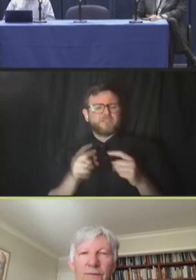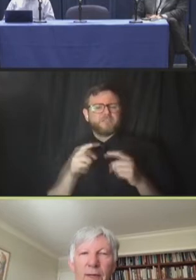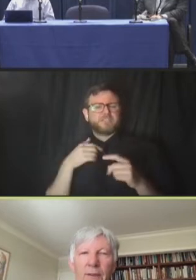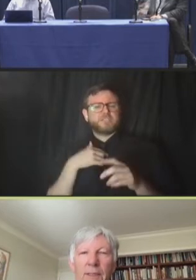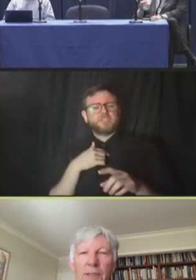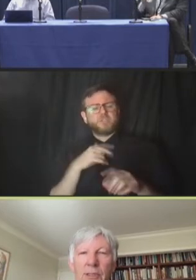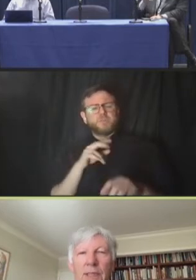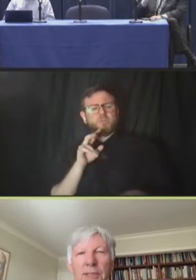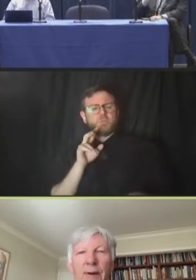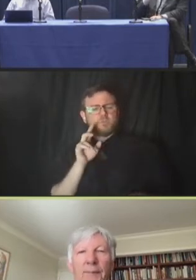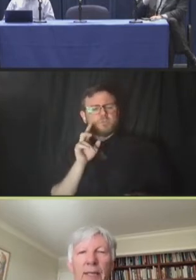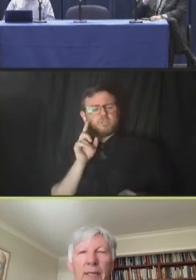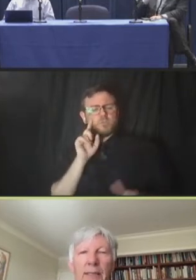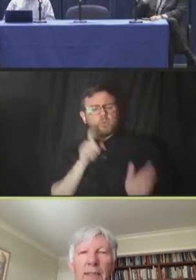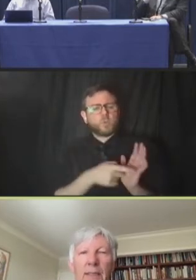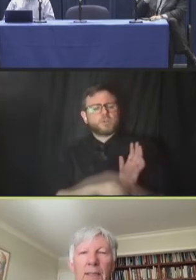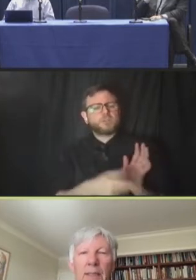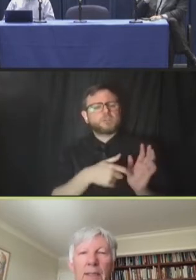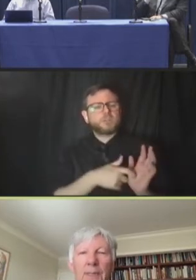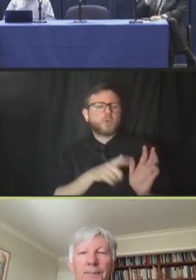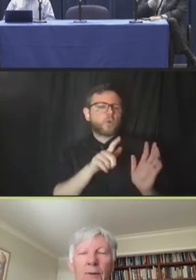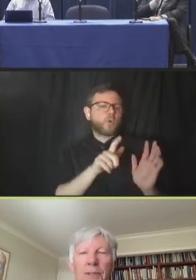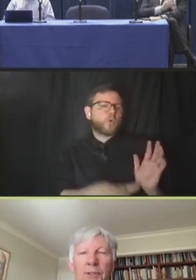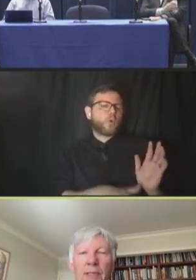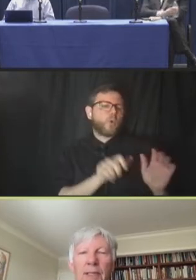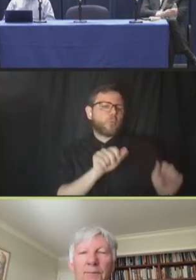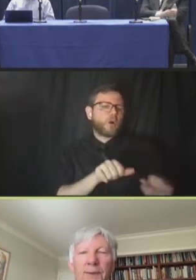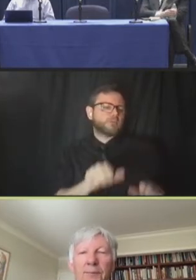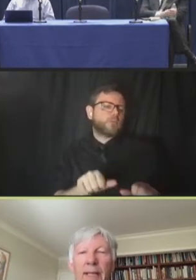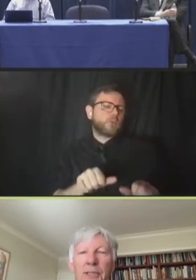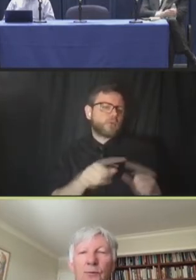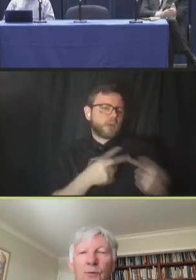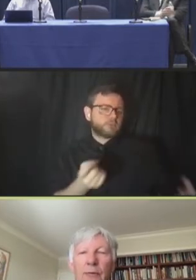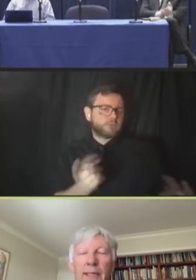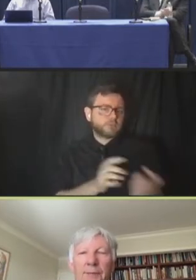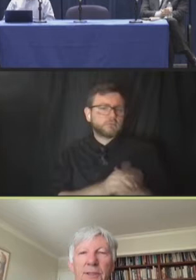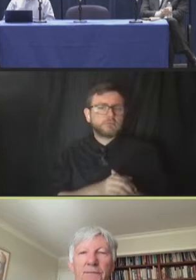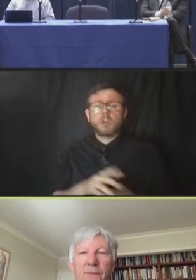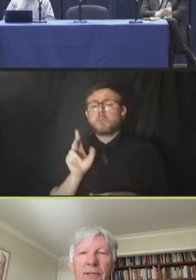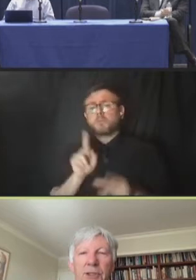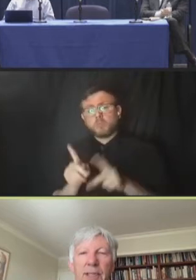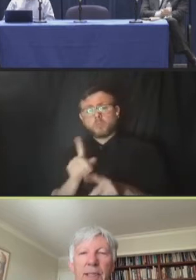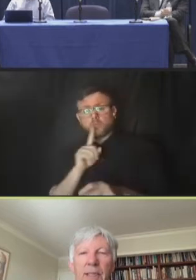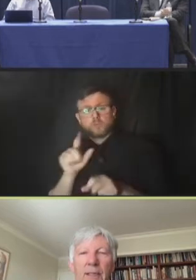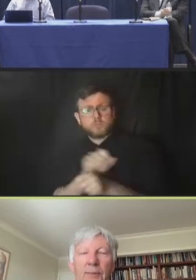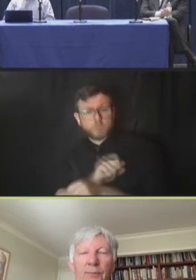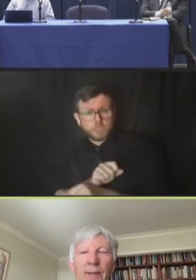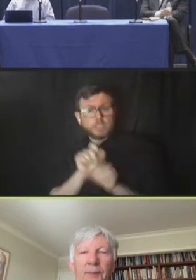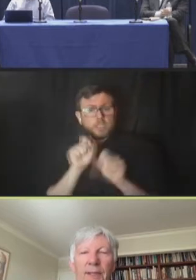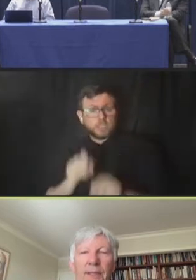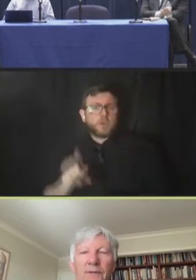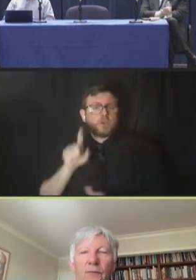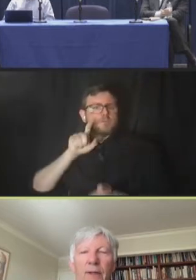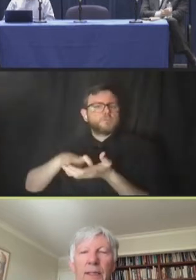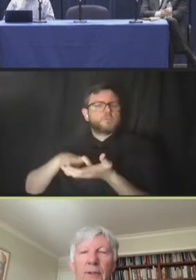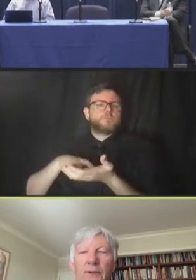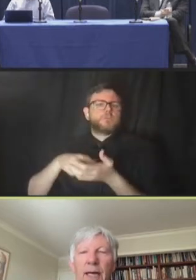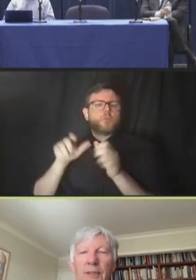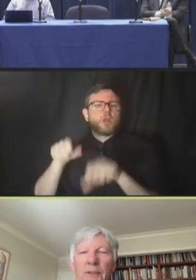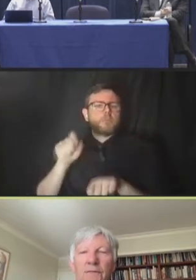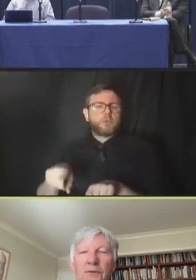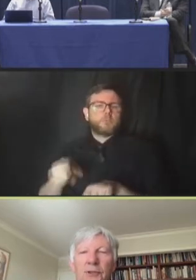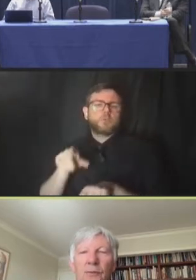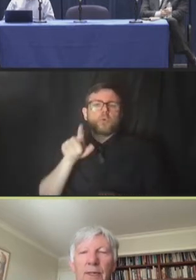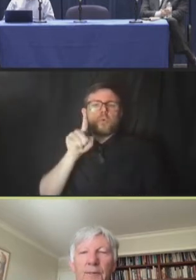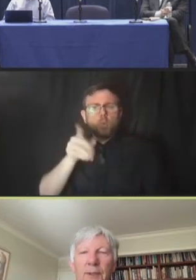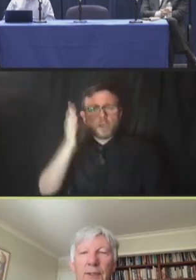what we found in these studies and replicated was that people actually were able to differentiate probabilities of 1 in